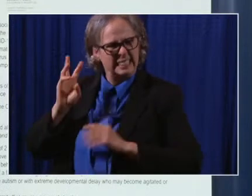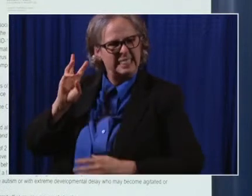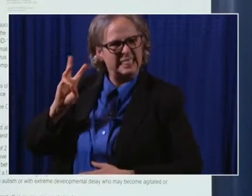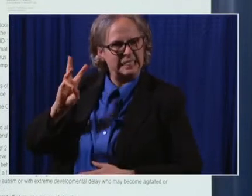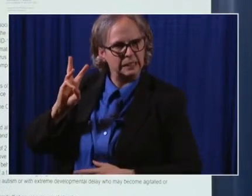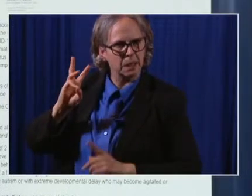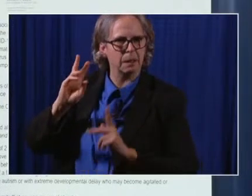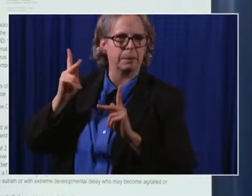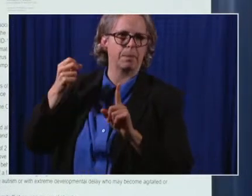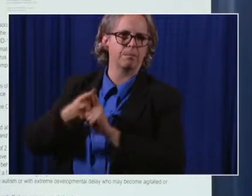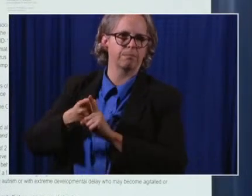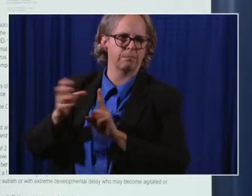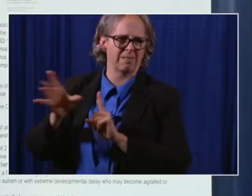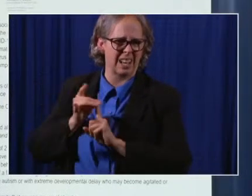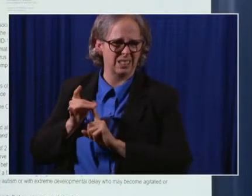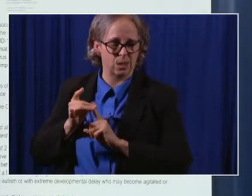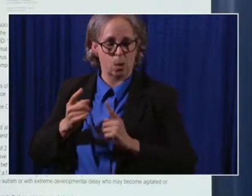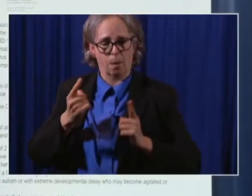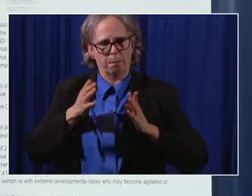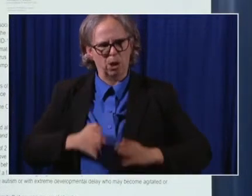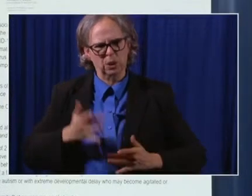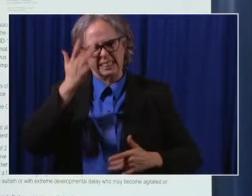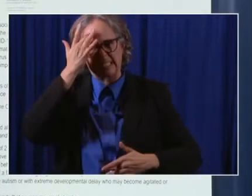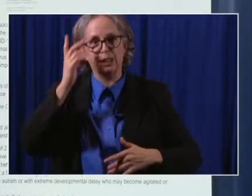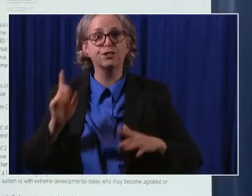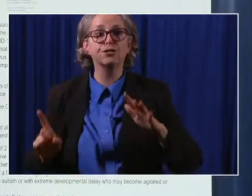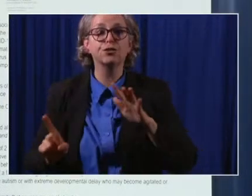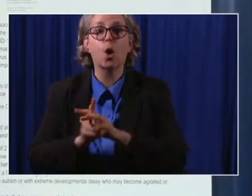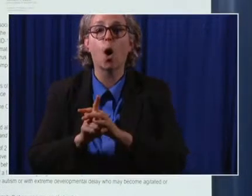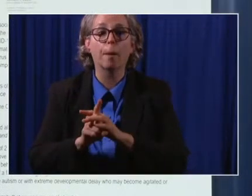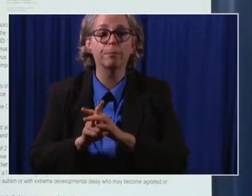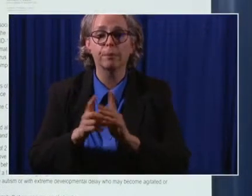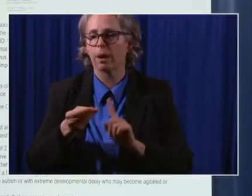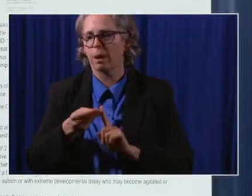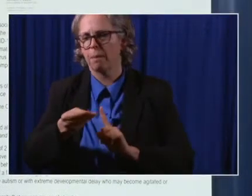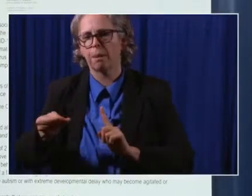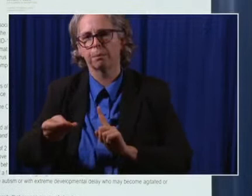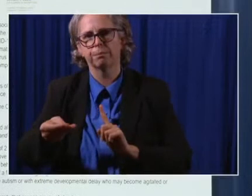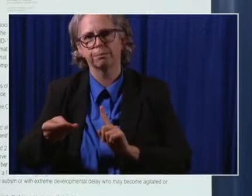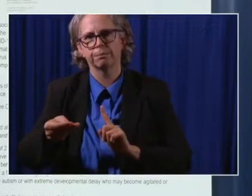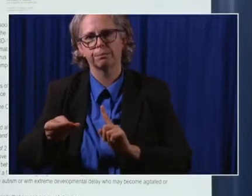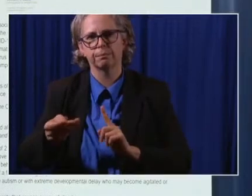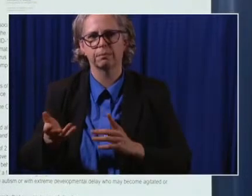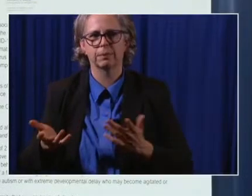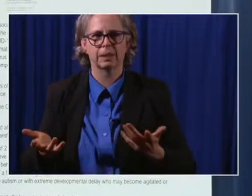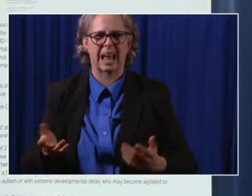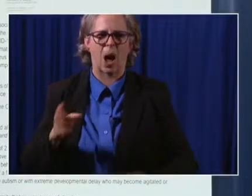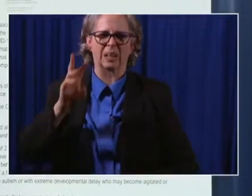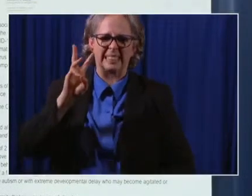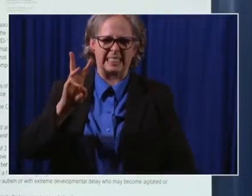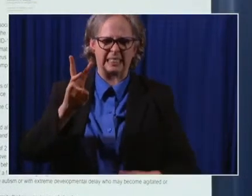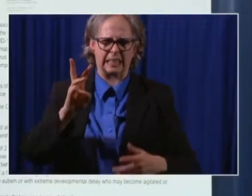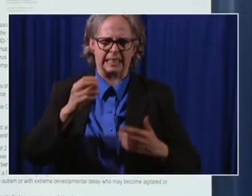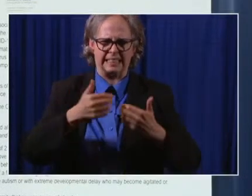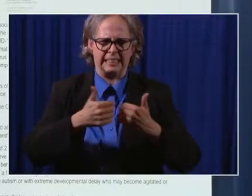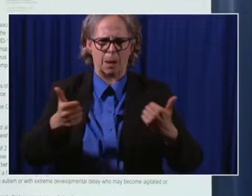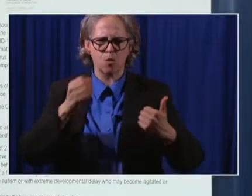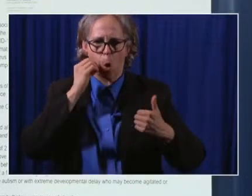attended the bridal shower, and the virus spread to several others. Now there are 6 households impacted by this